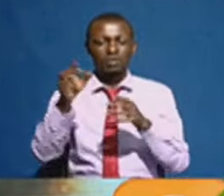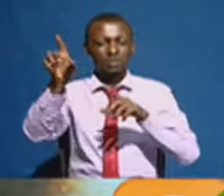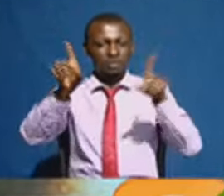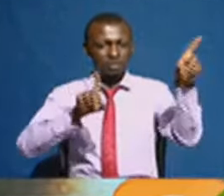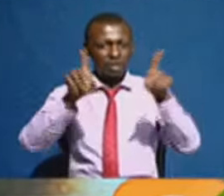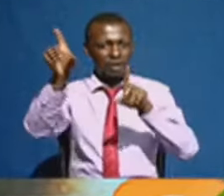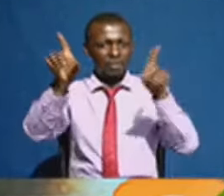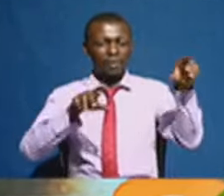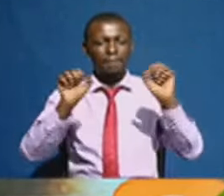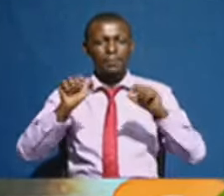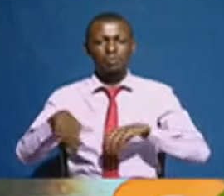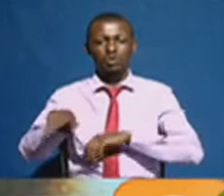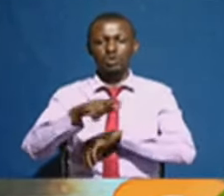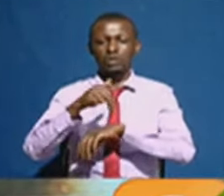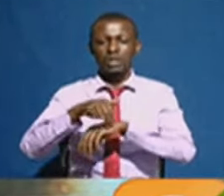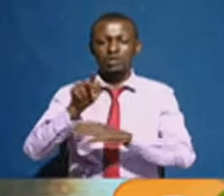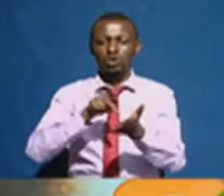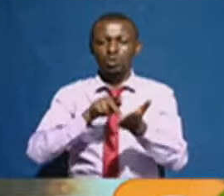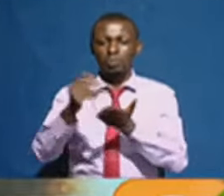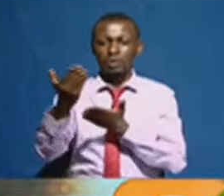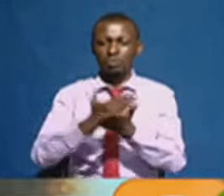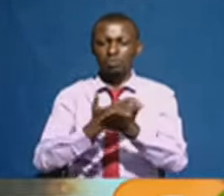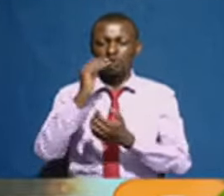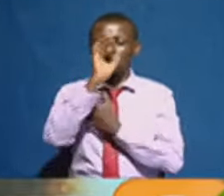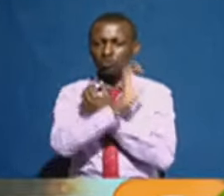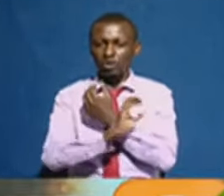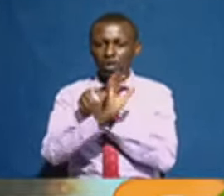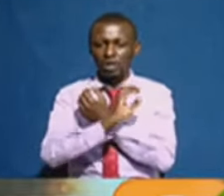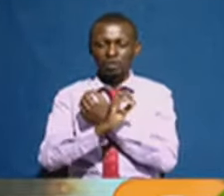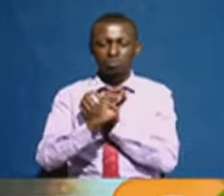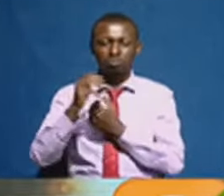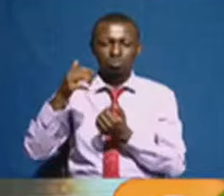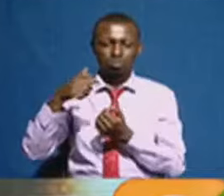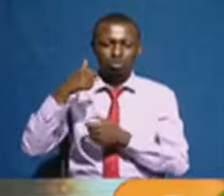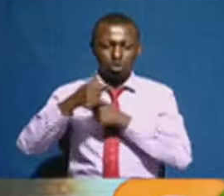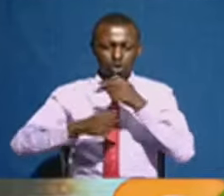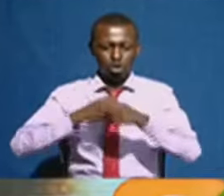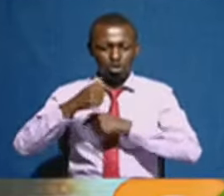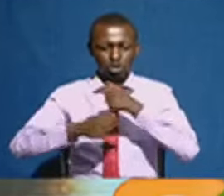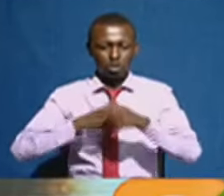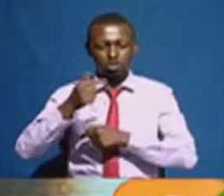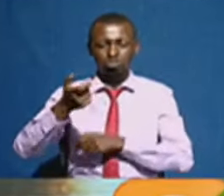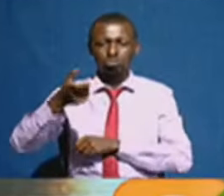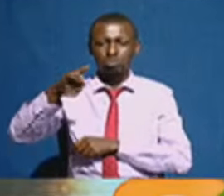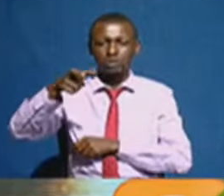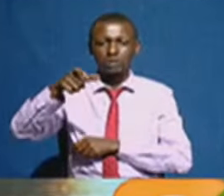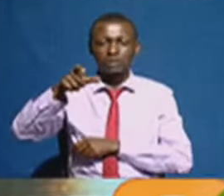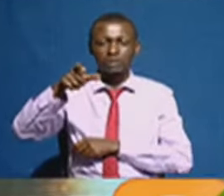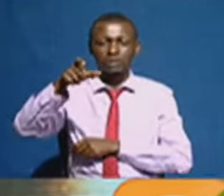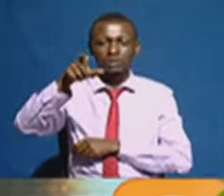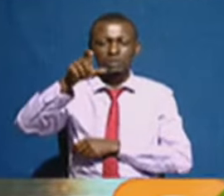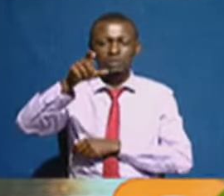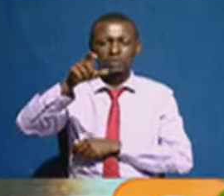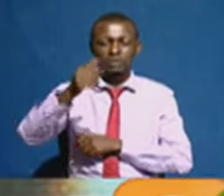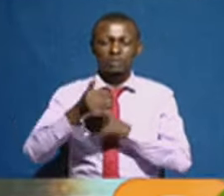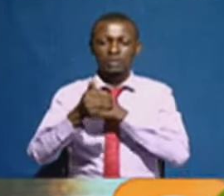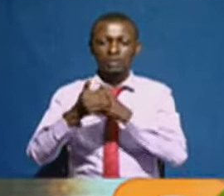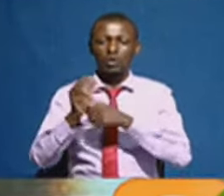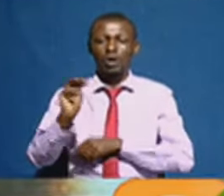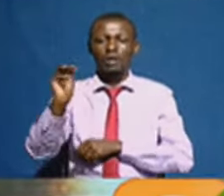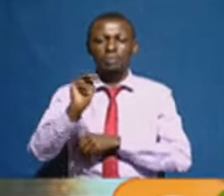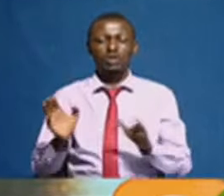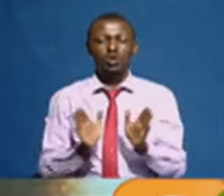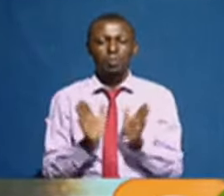The country's national payroll has consistently been growing to now stand a few thousand shy of 1 million public